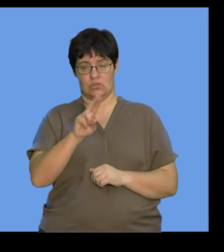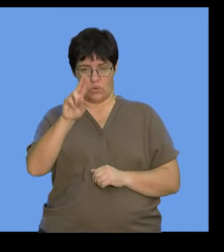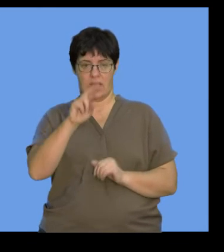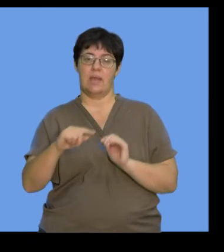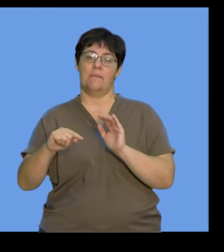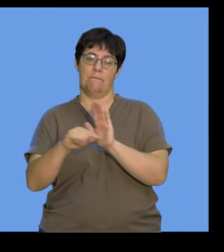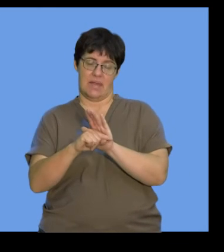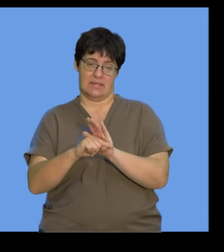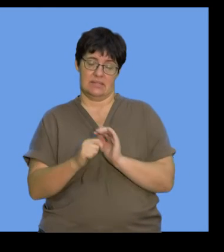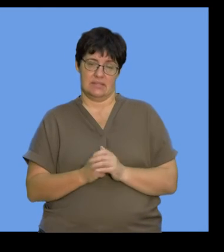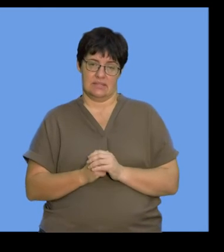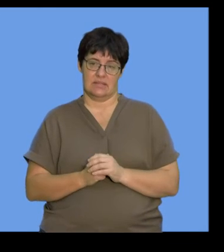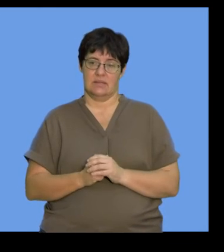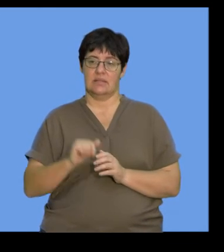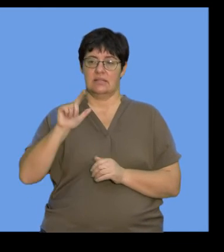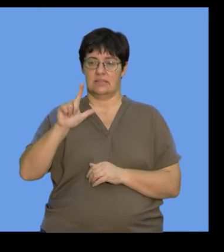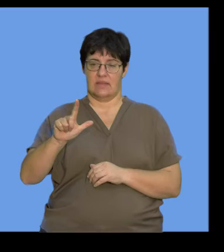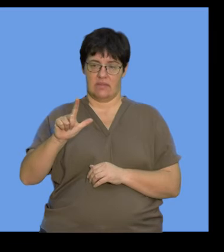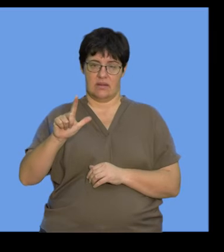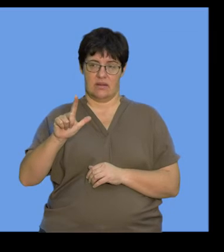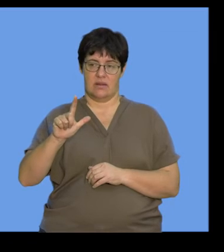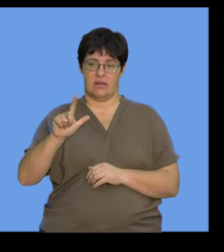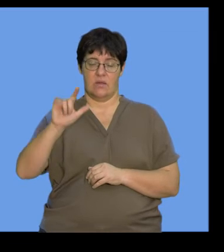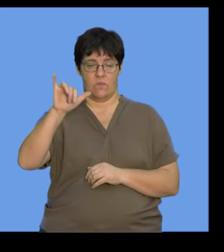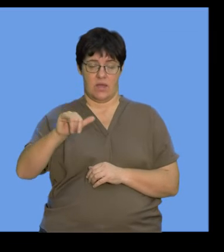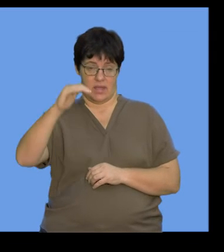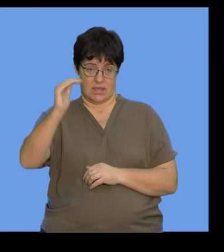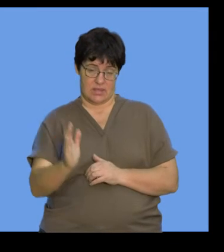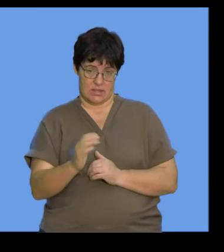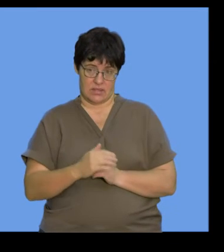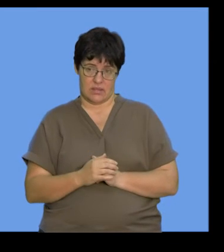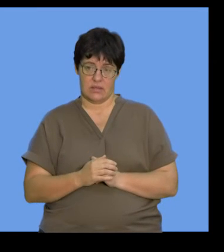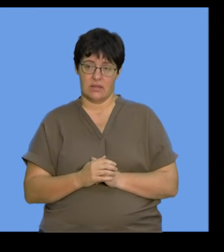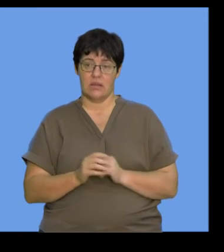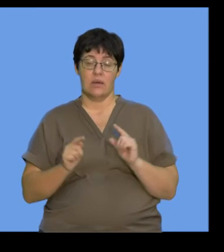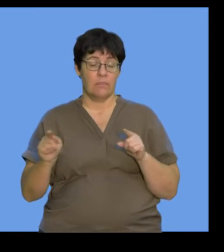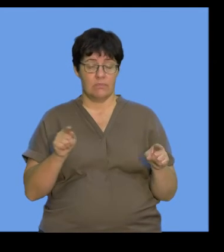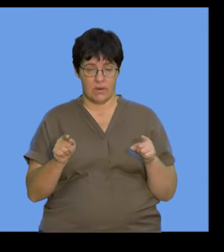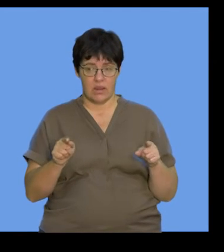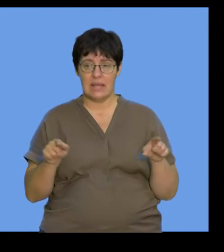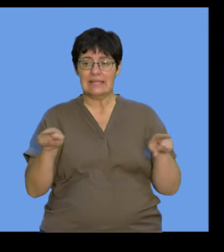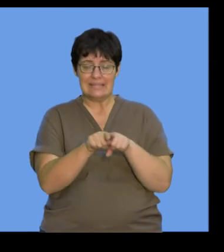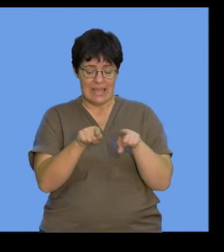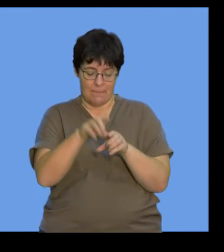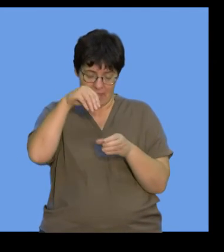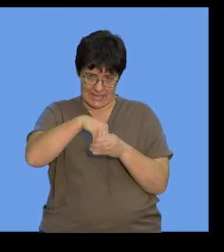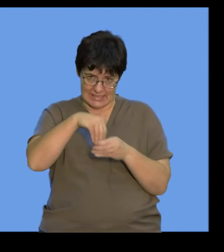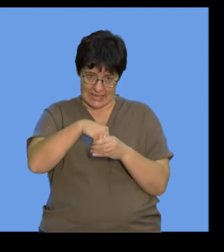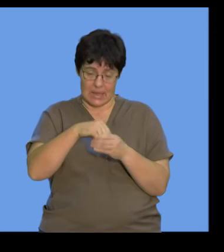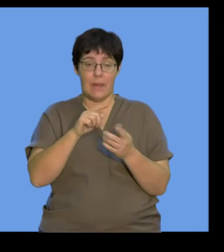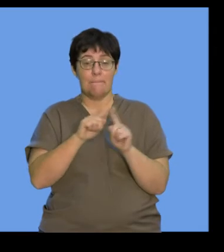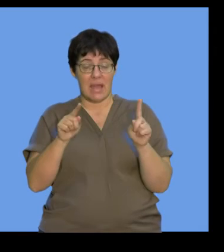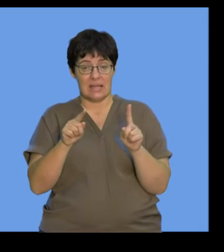8x squared as well, minus 7y. Remember, guys, the brackets must have the same